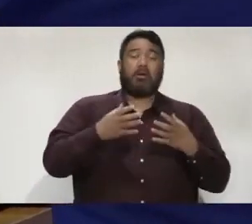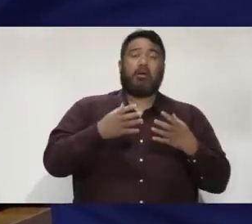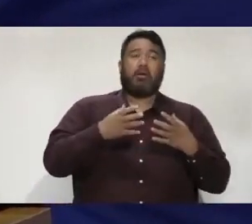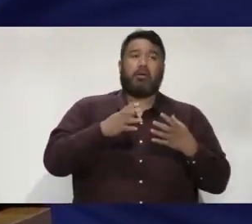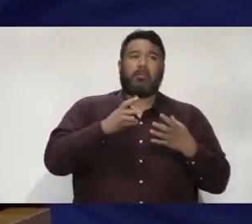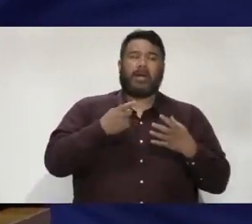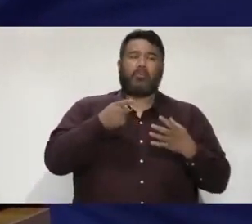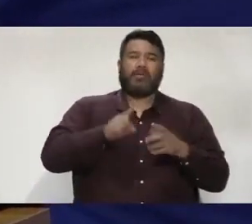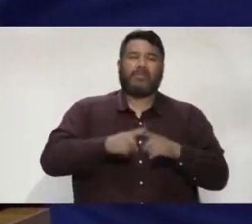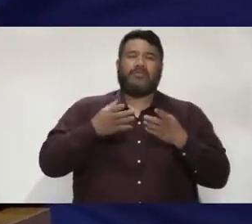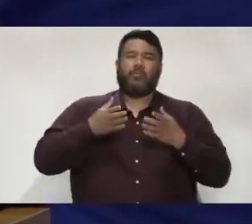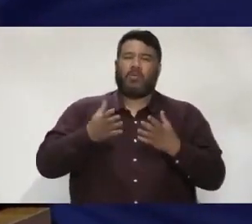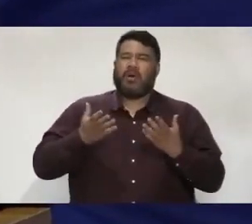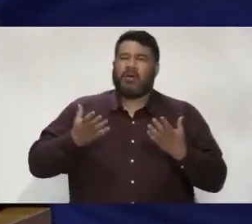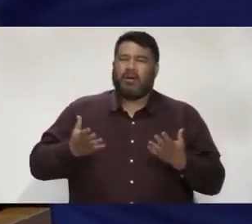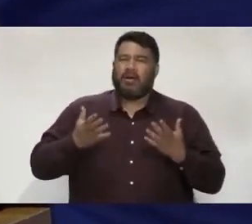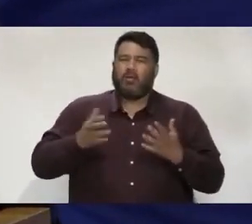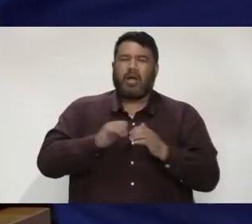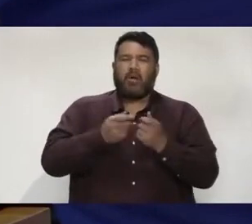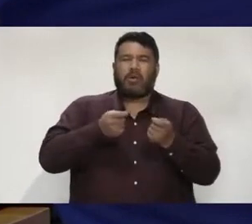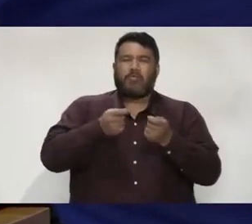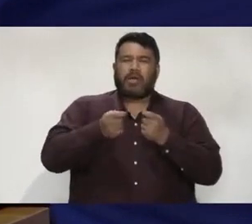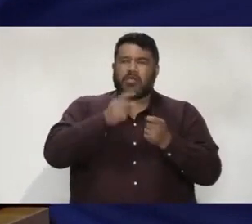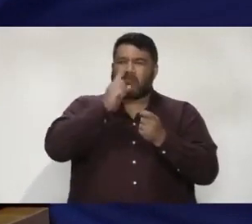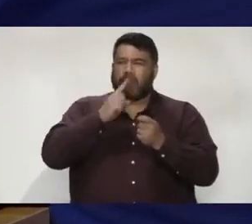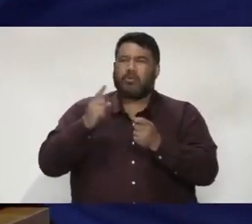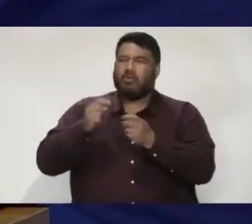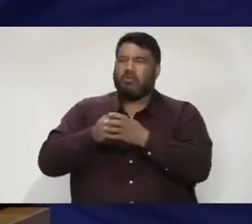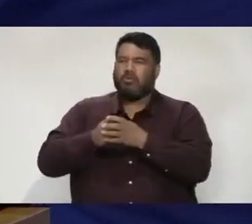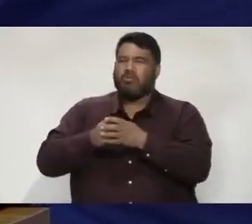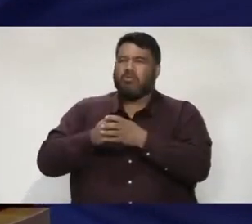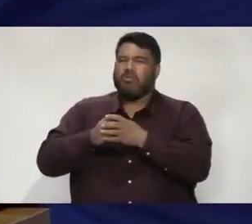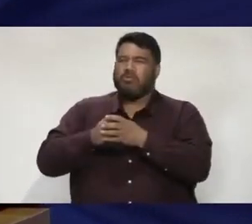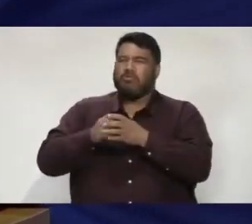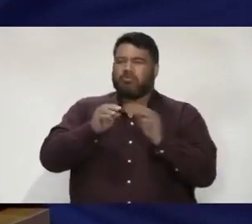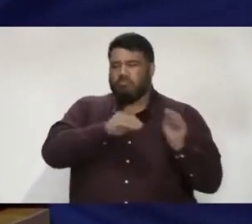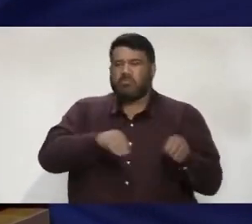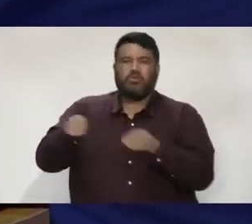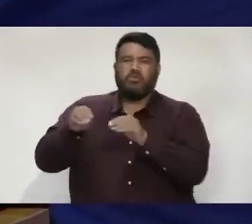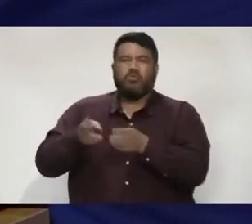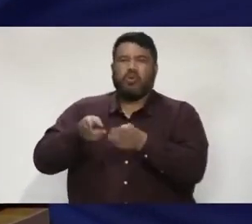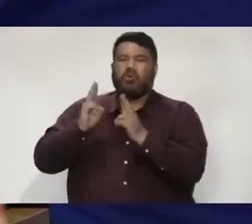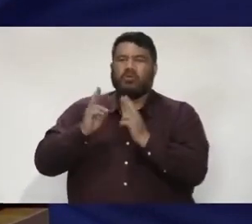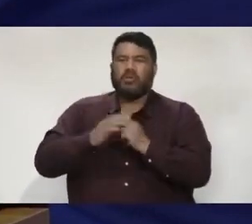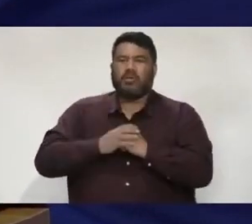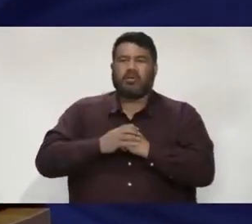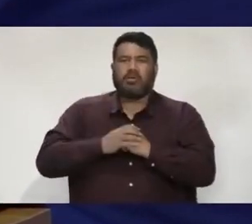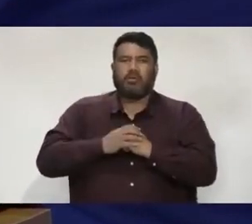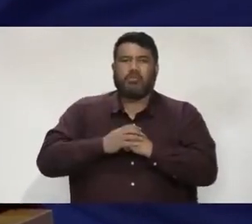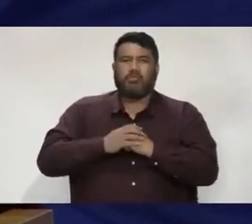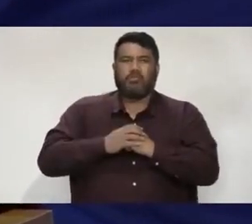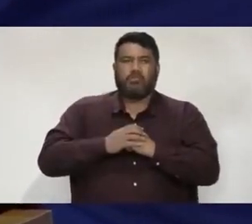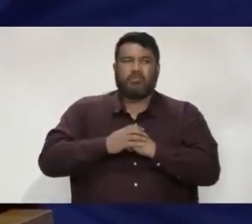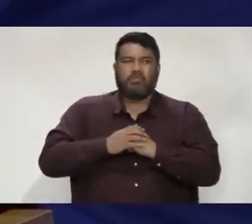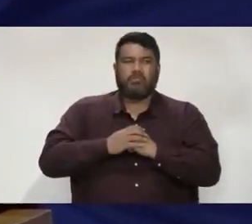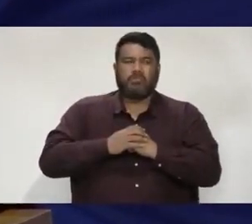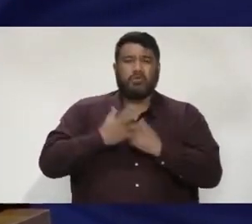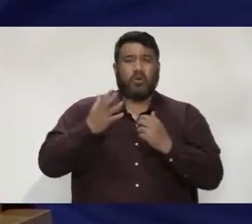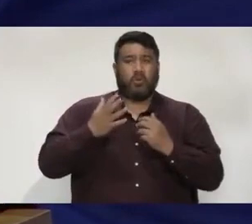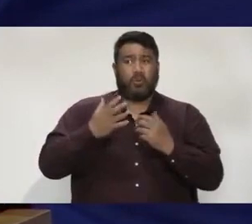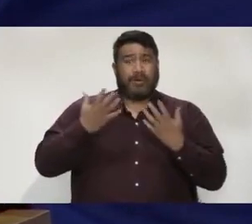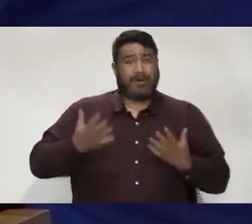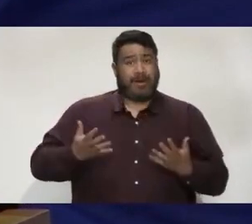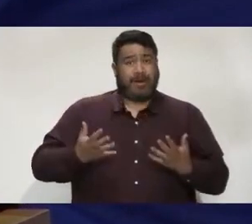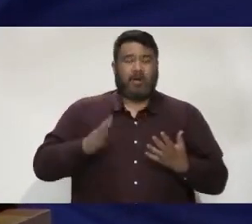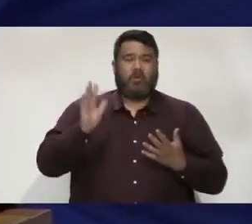In terms of our ability to manage the flows ins and out, and to make sure that we're, by and large,